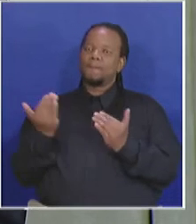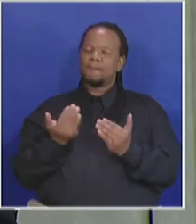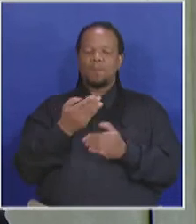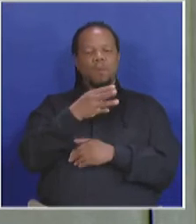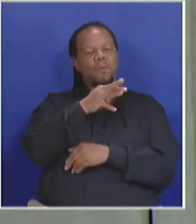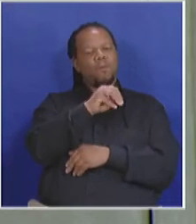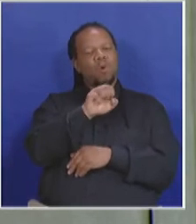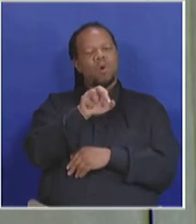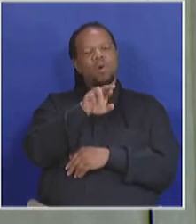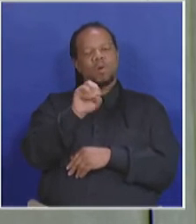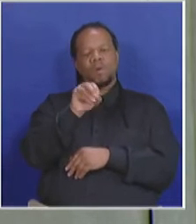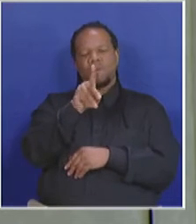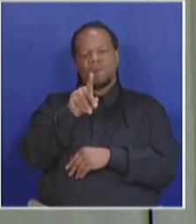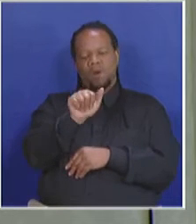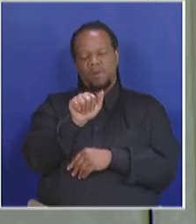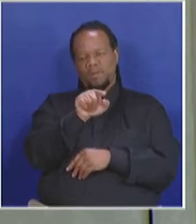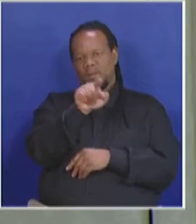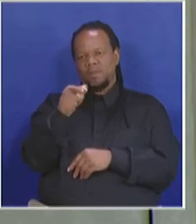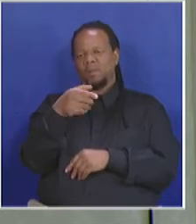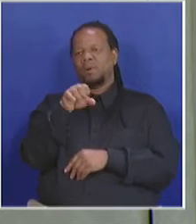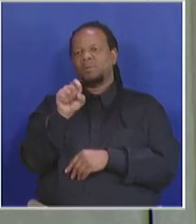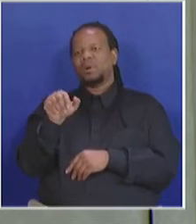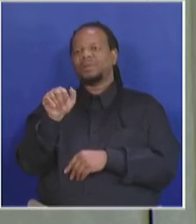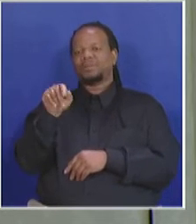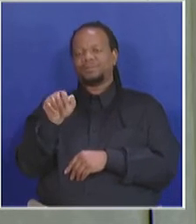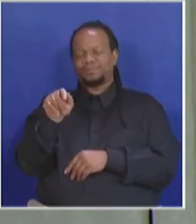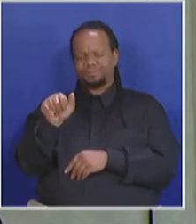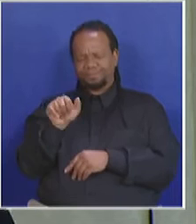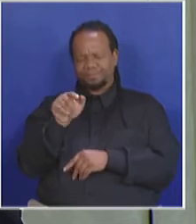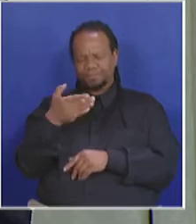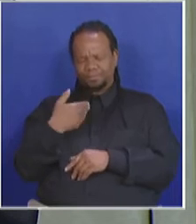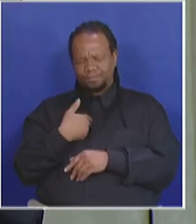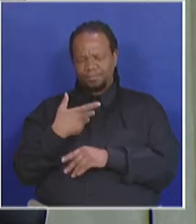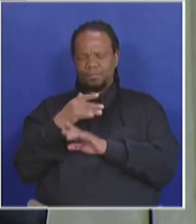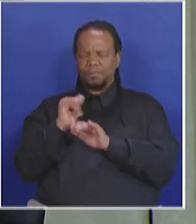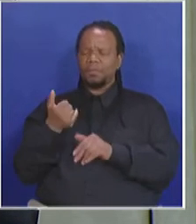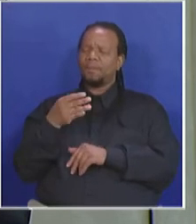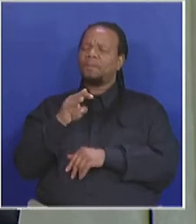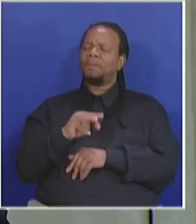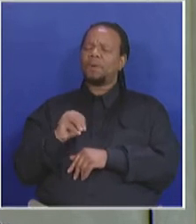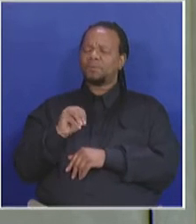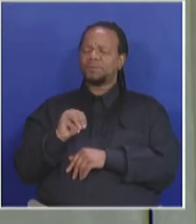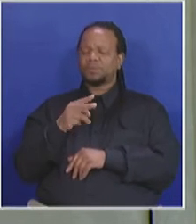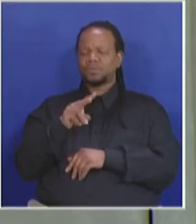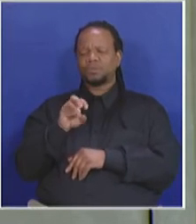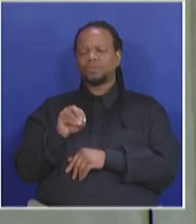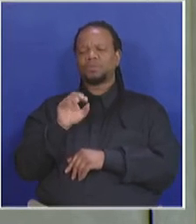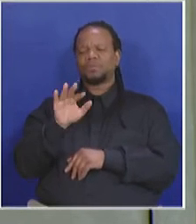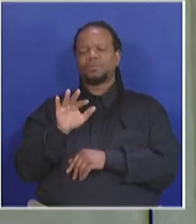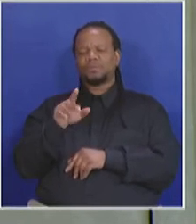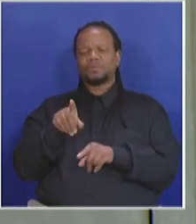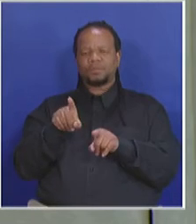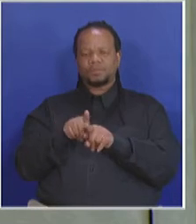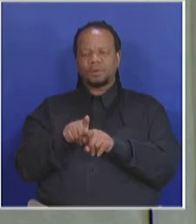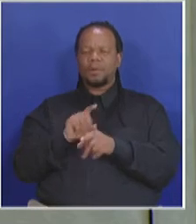Steve Chwete municipalities, for having done that good job, in March 2015, were further given an